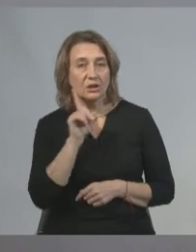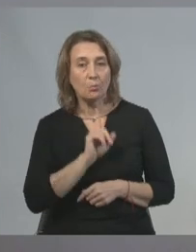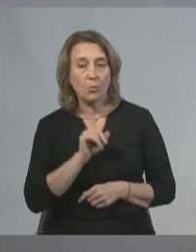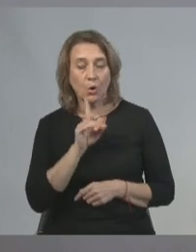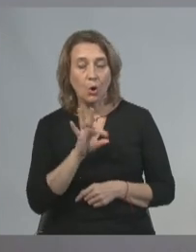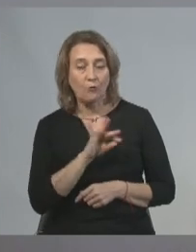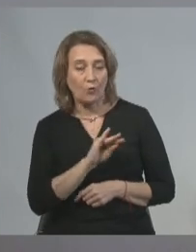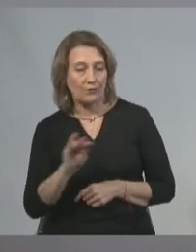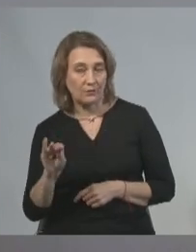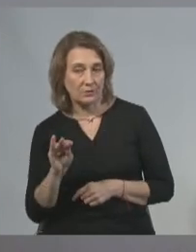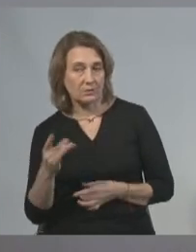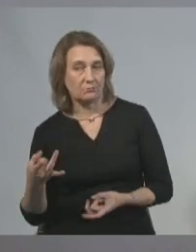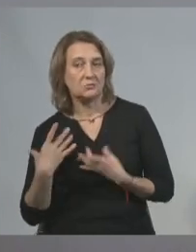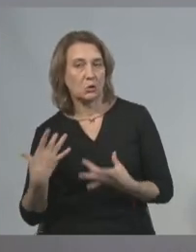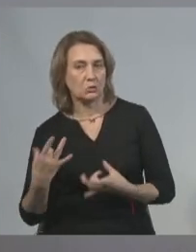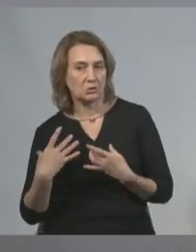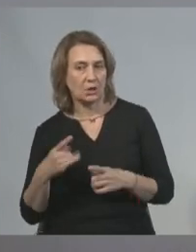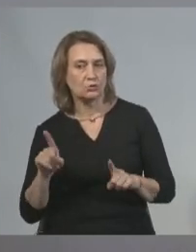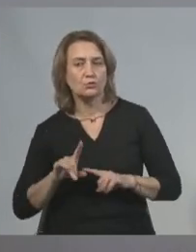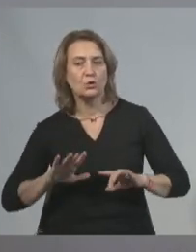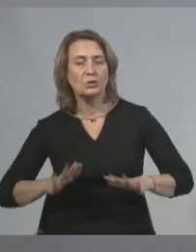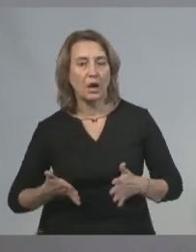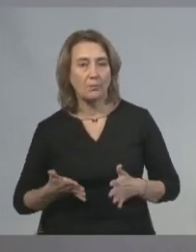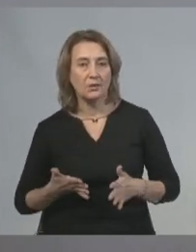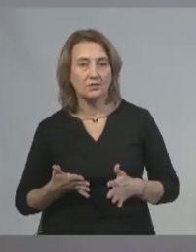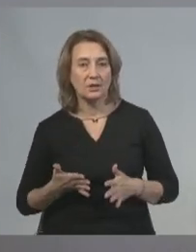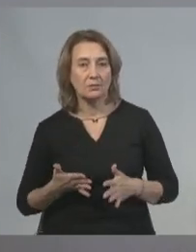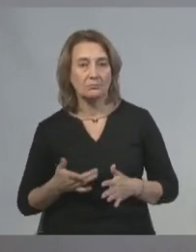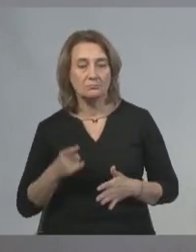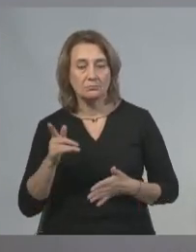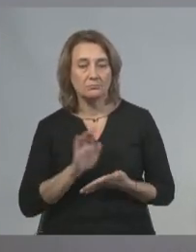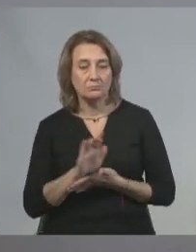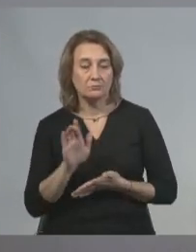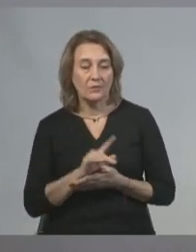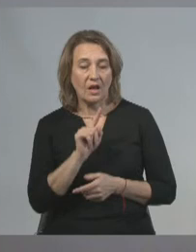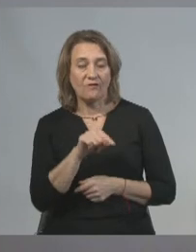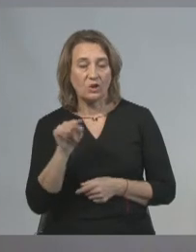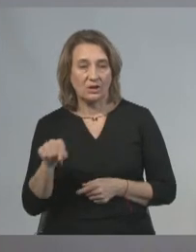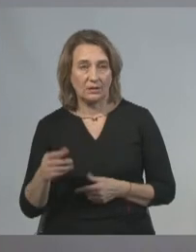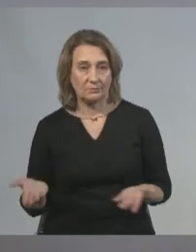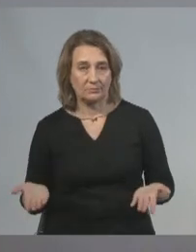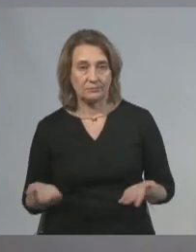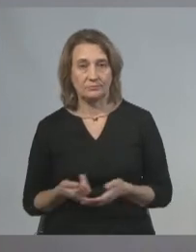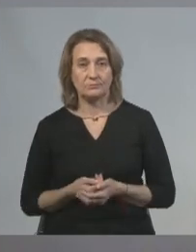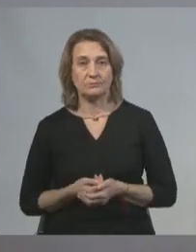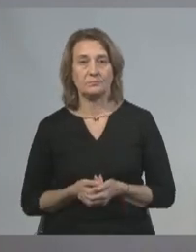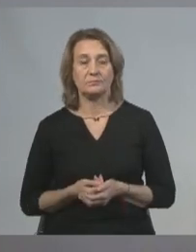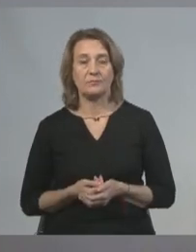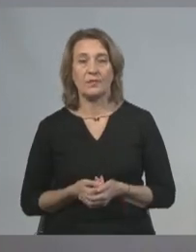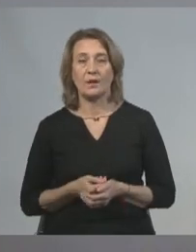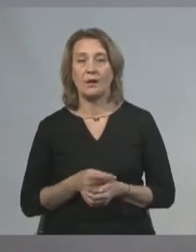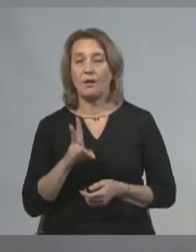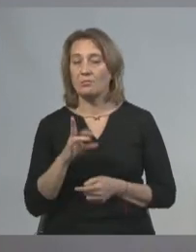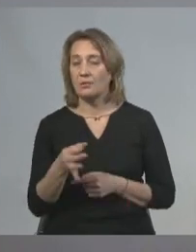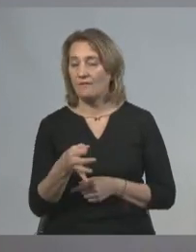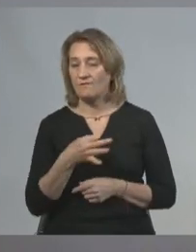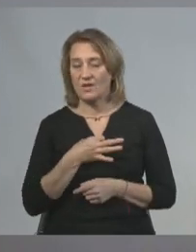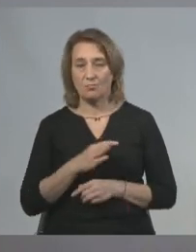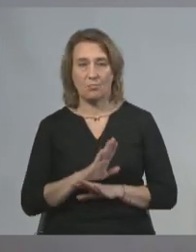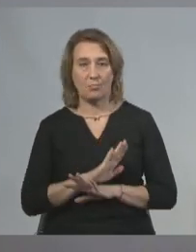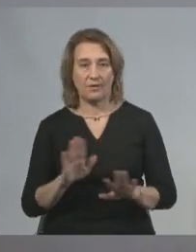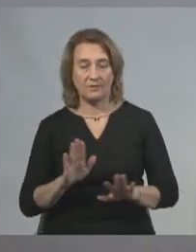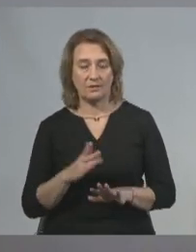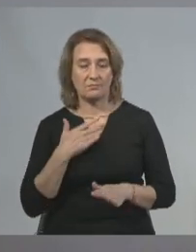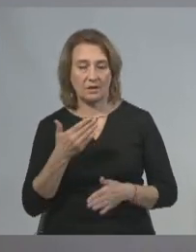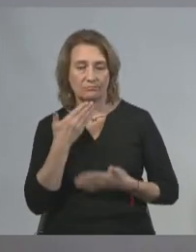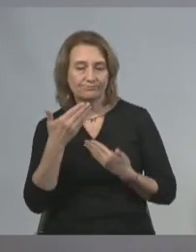official was completely blind on our uh requests and they were somehow protect